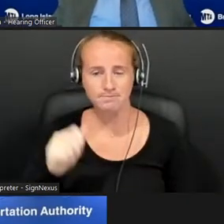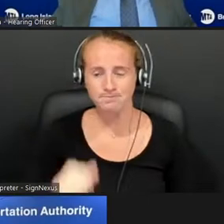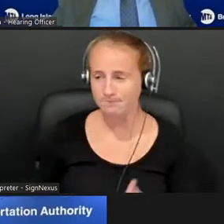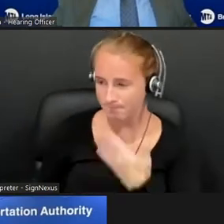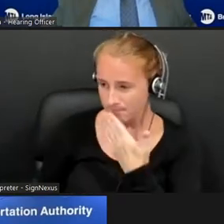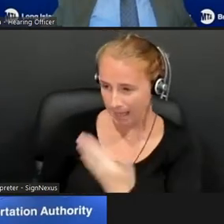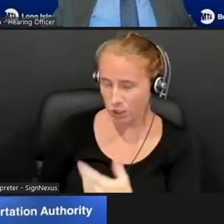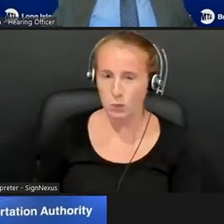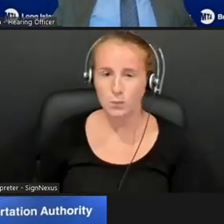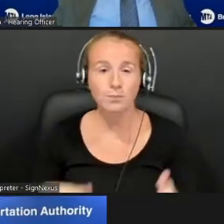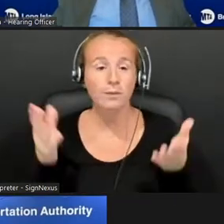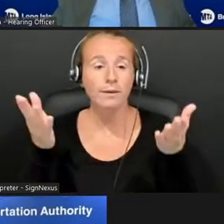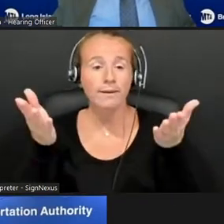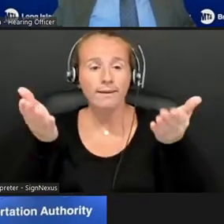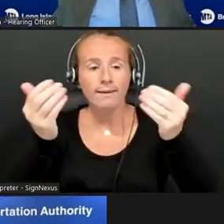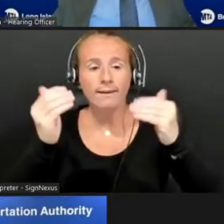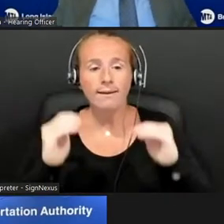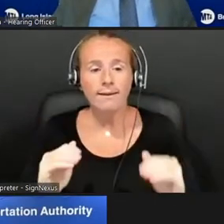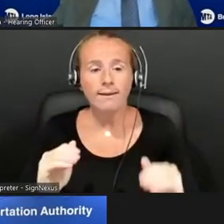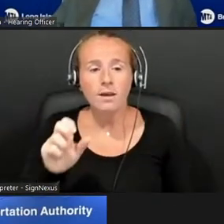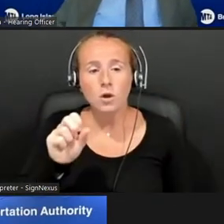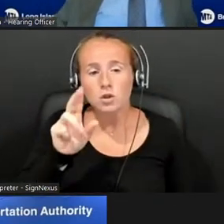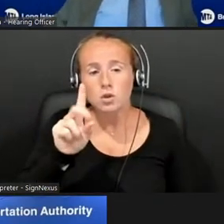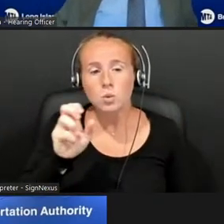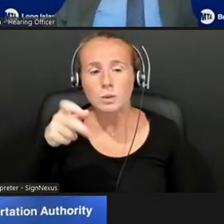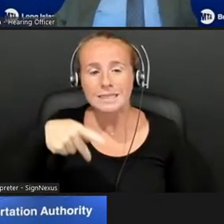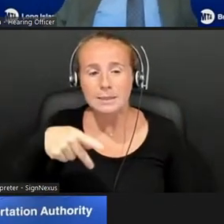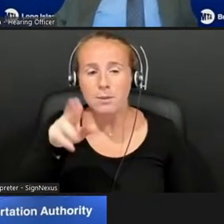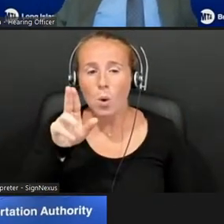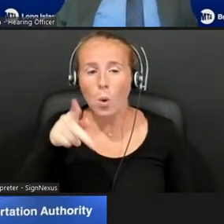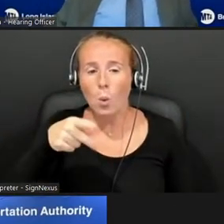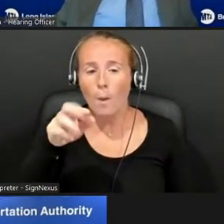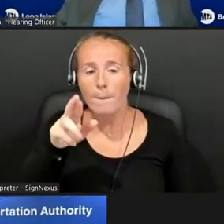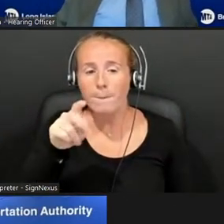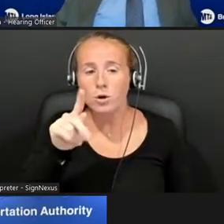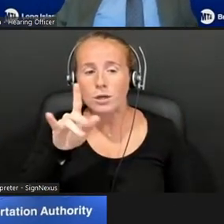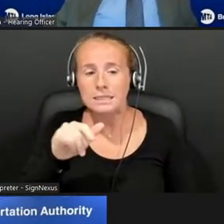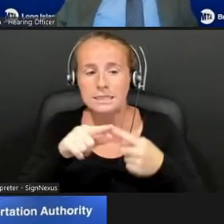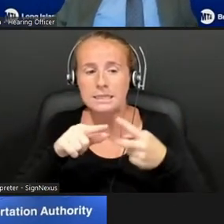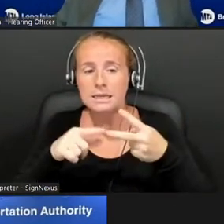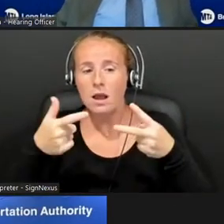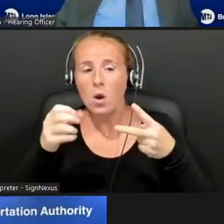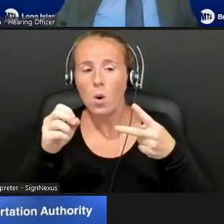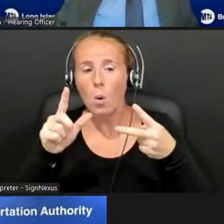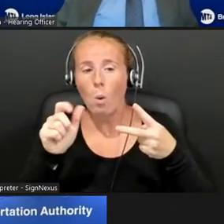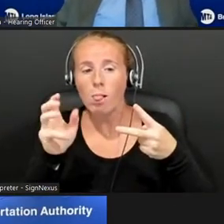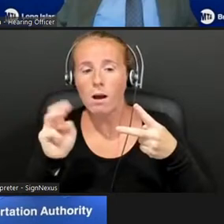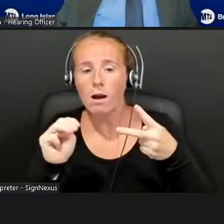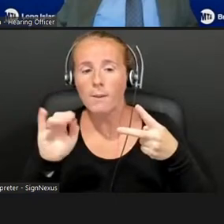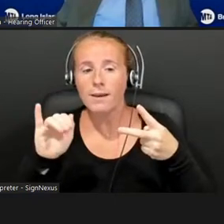you our next speaker is sudeep upriti followed by Golem istiku